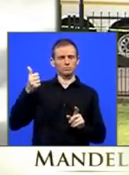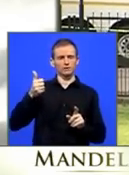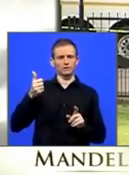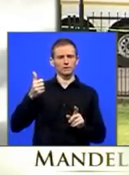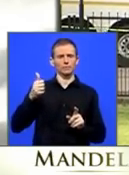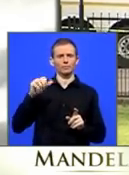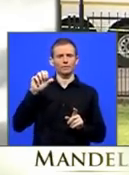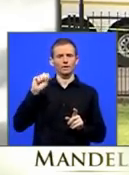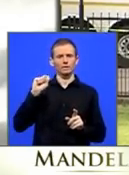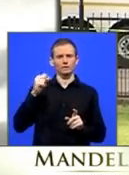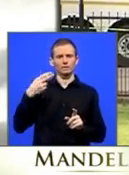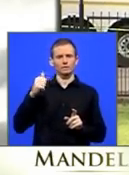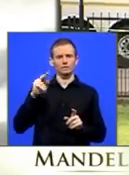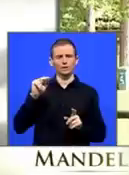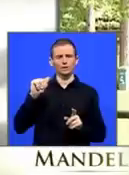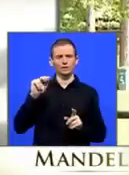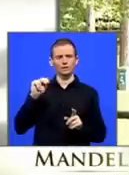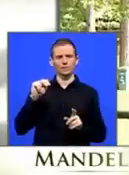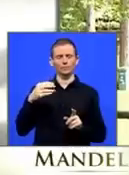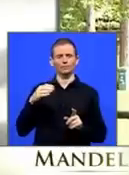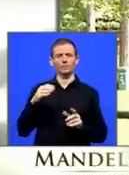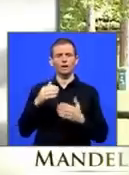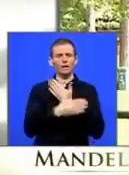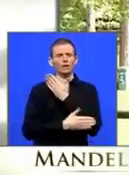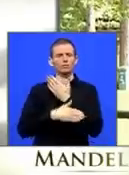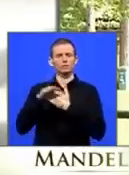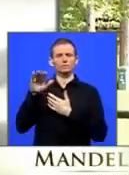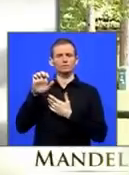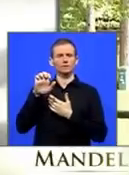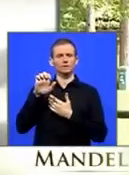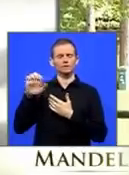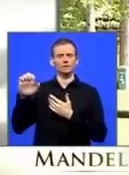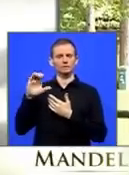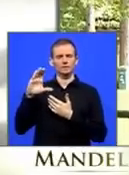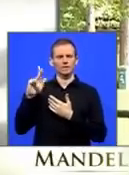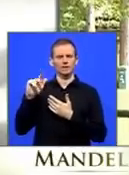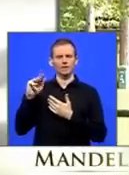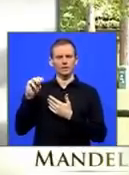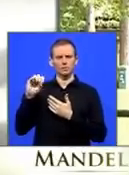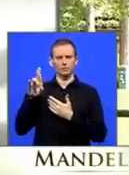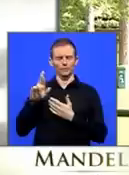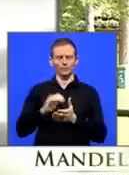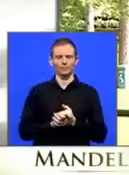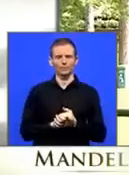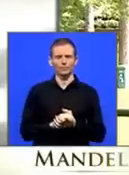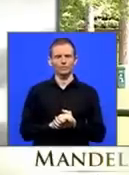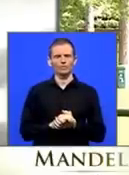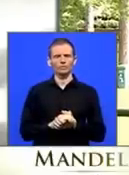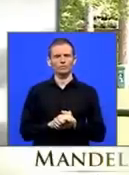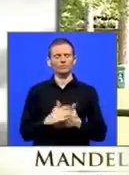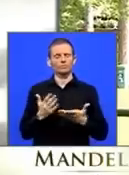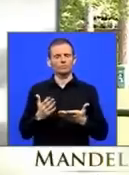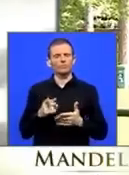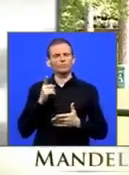Kerala Shanana. Sir, good morning. Welcome to Morning Live. Good morning. I mean, you have a personal story to tell with your relationship with